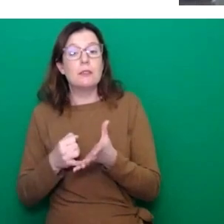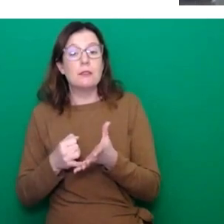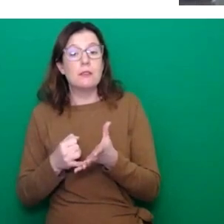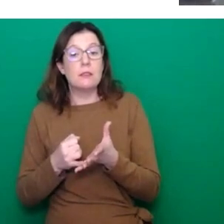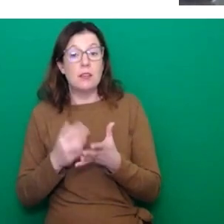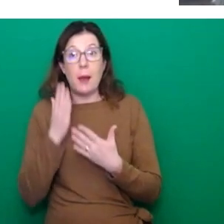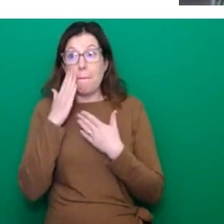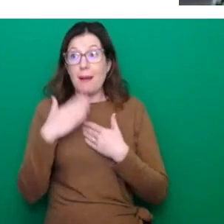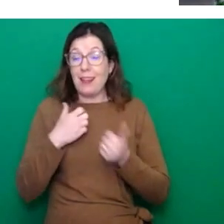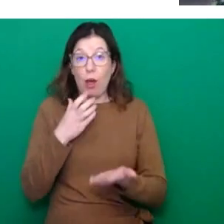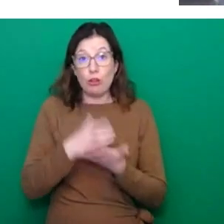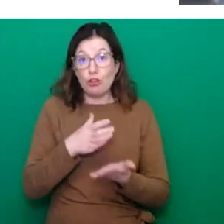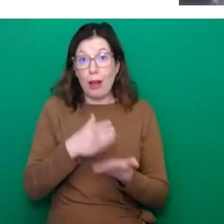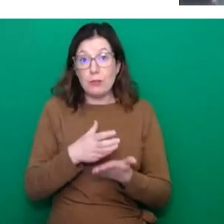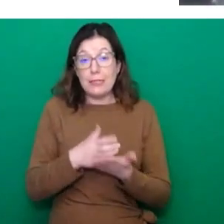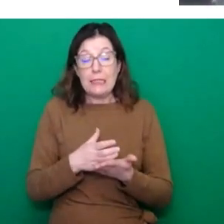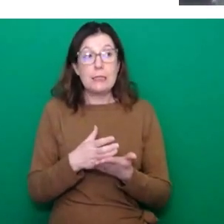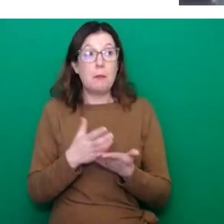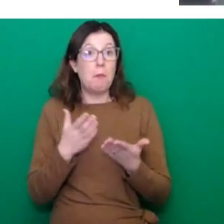mental health charities,